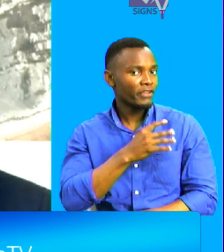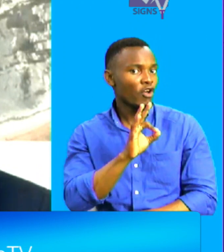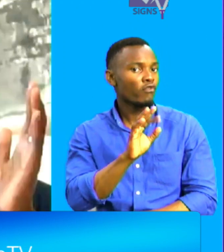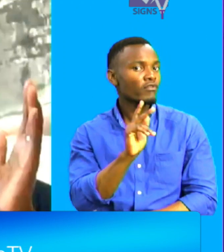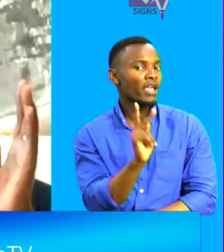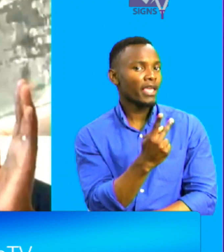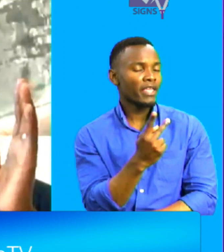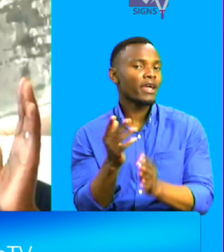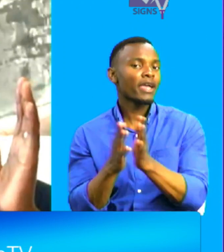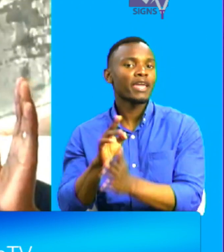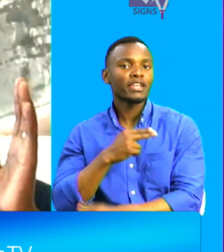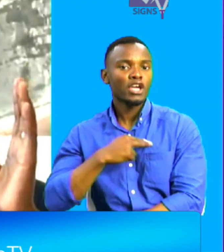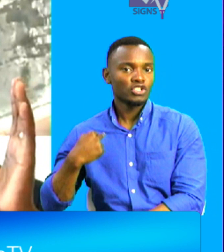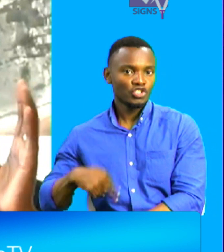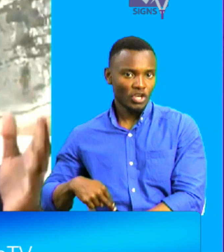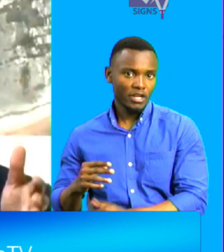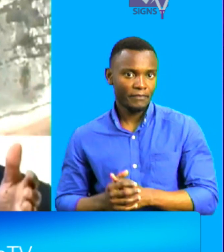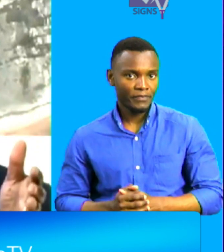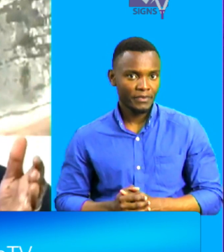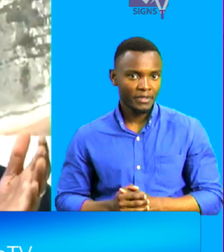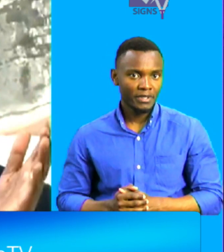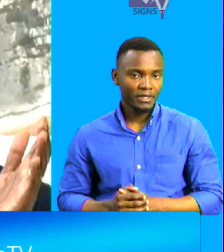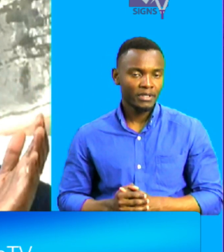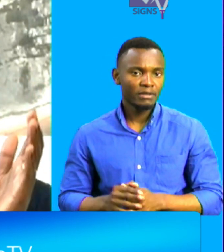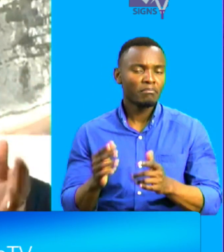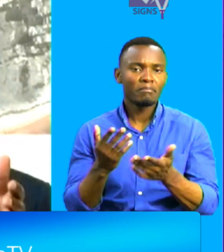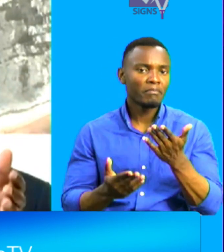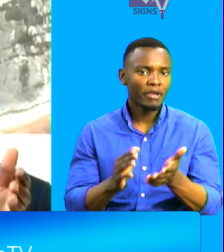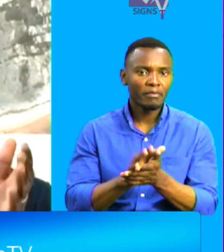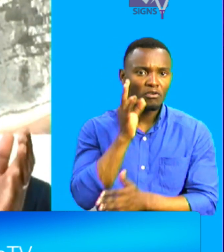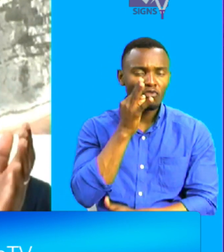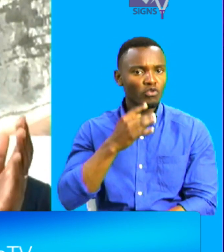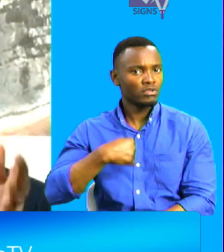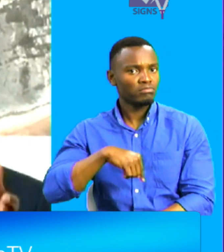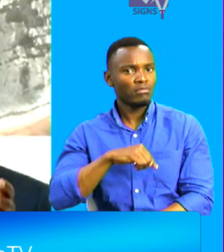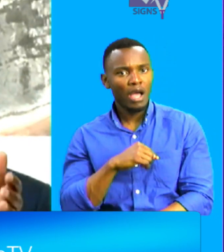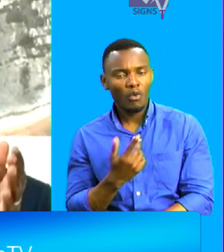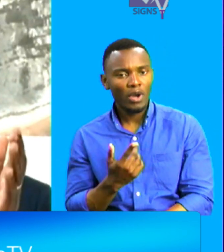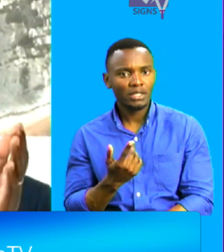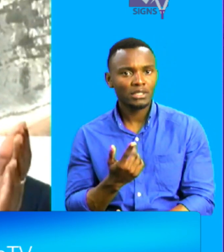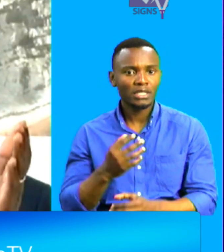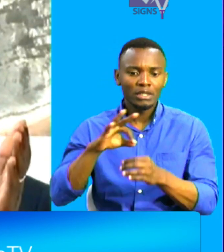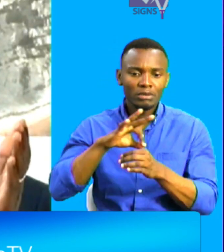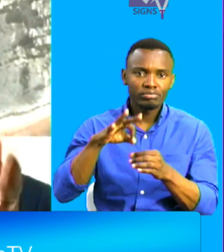Kenya and China. It is our avocados, the tea,